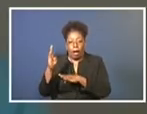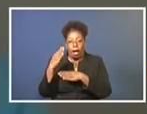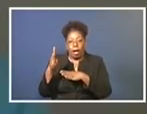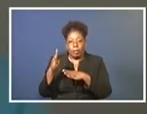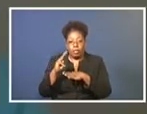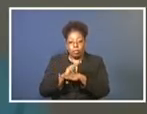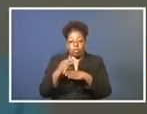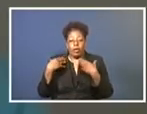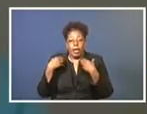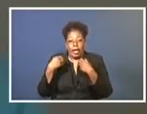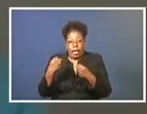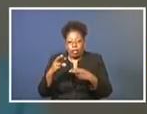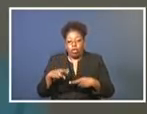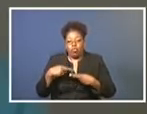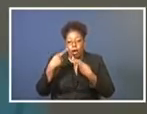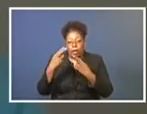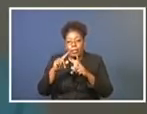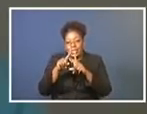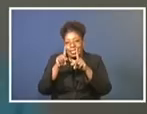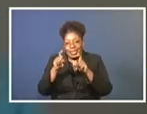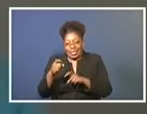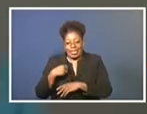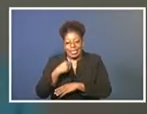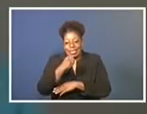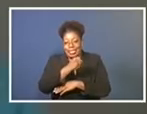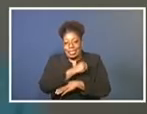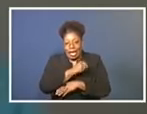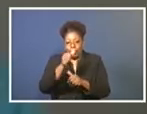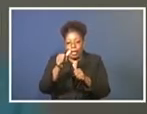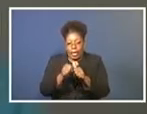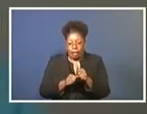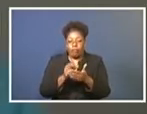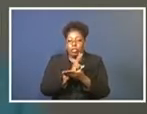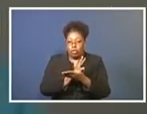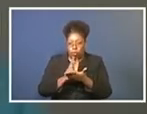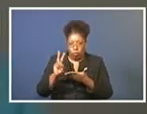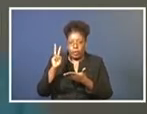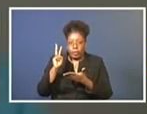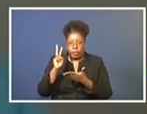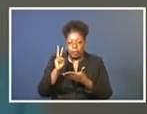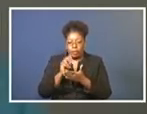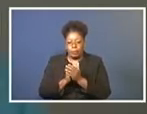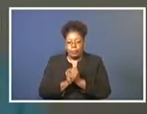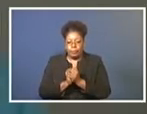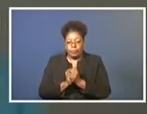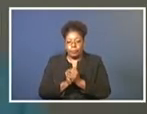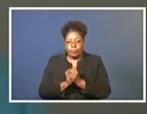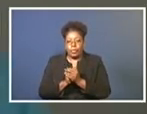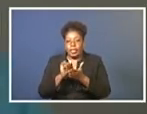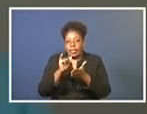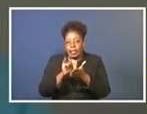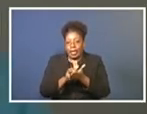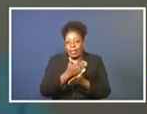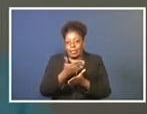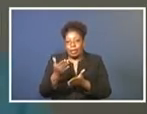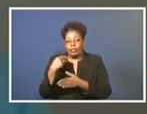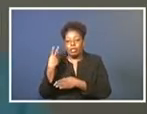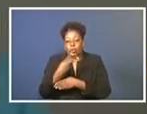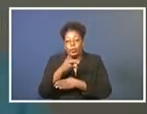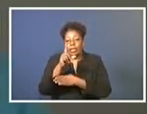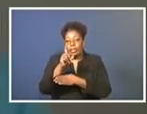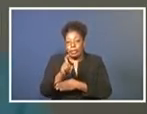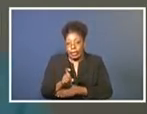Health, they recommend testing staff at least every 2 weeks. And by the way, that is something that we're gonna